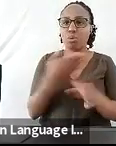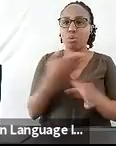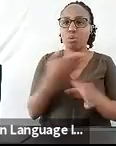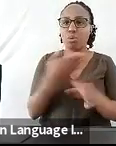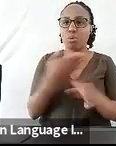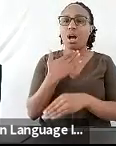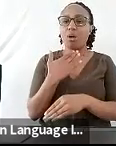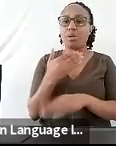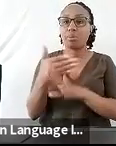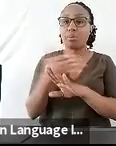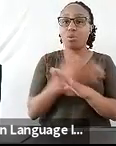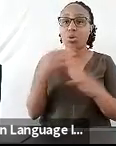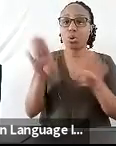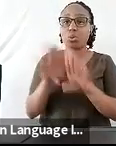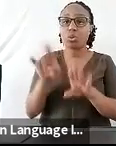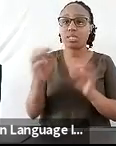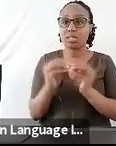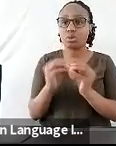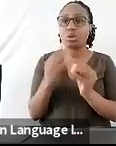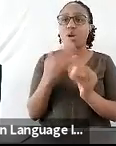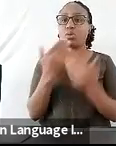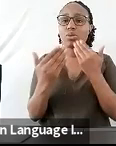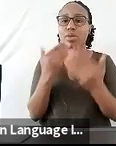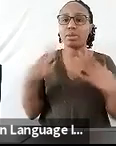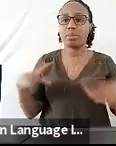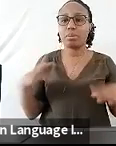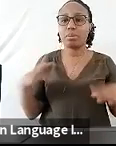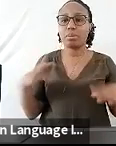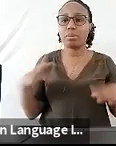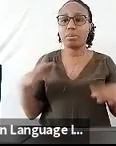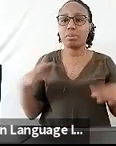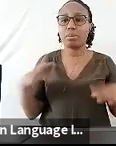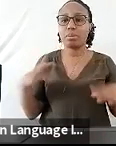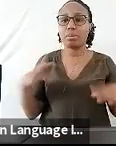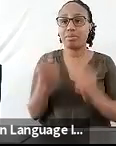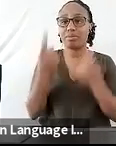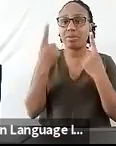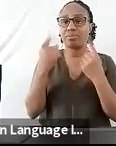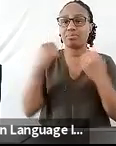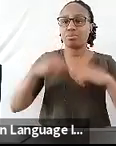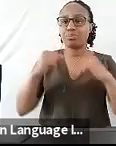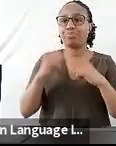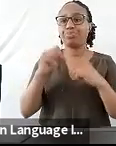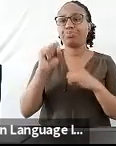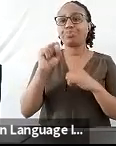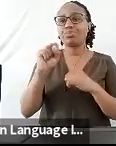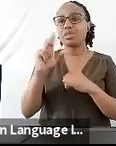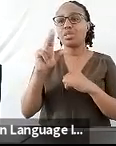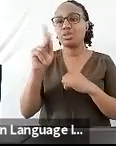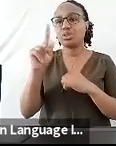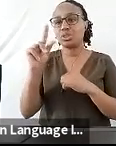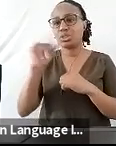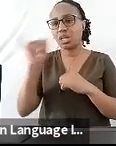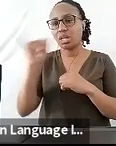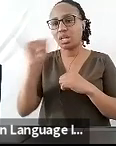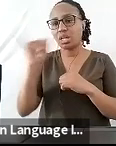event possible. Sharjah World Bank Capital, Sigrid Rousing Trust, the Embassy of the Netherlands in Nairobi, and all of the